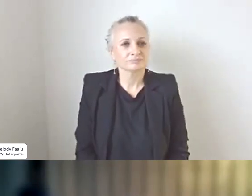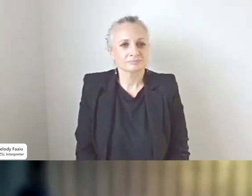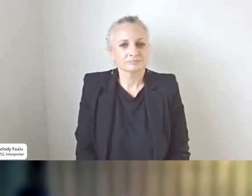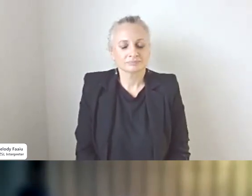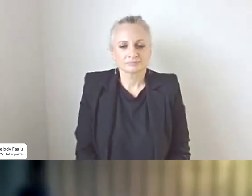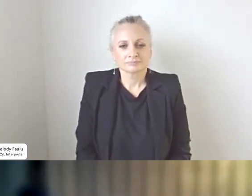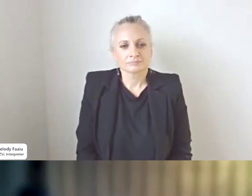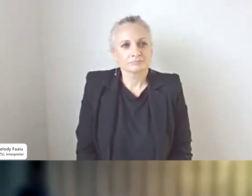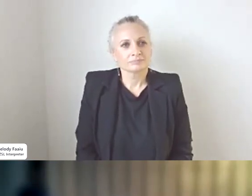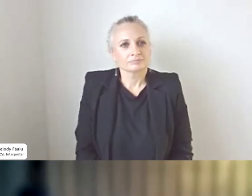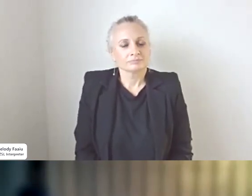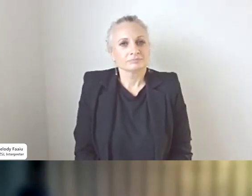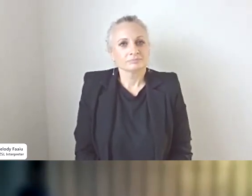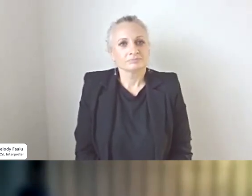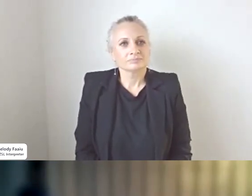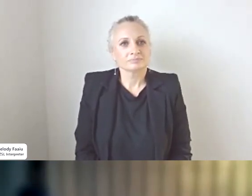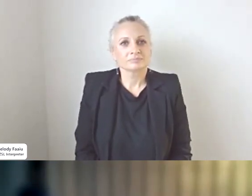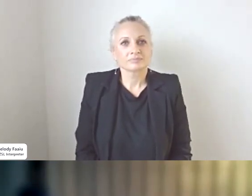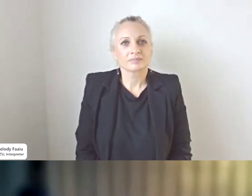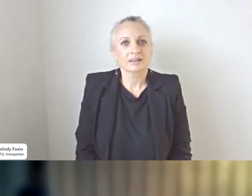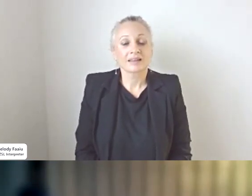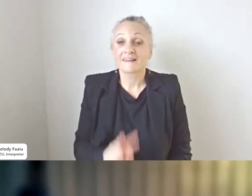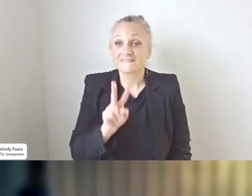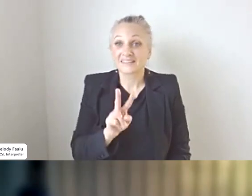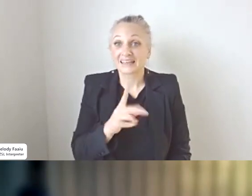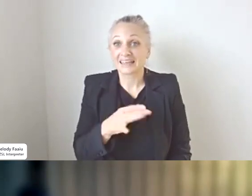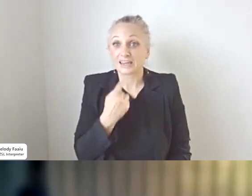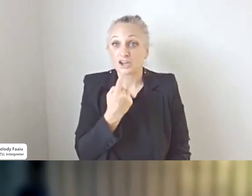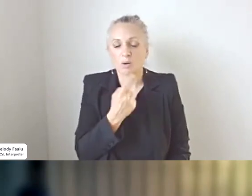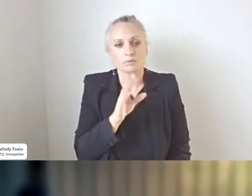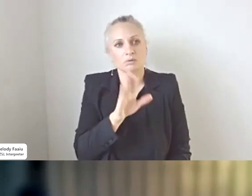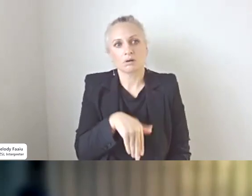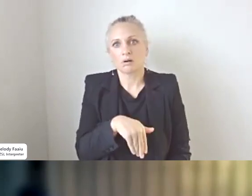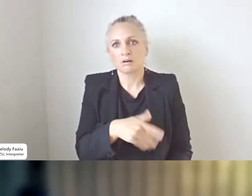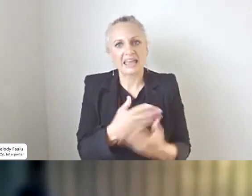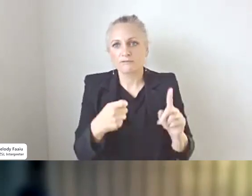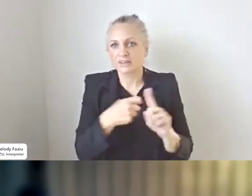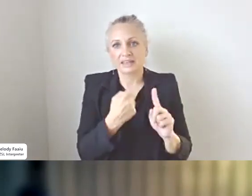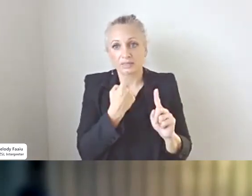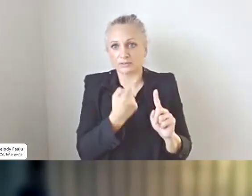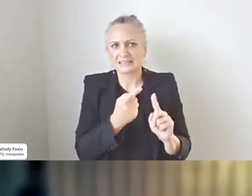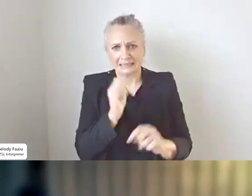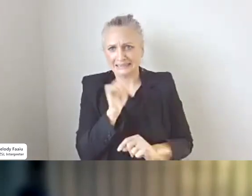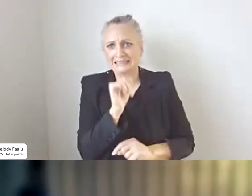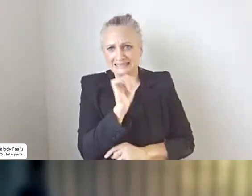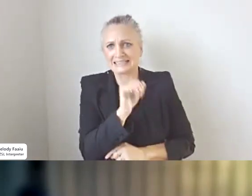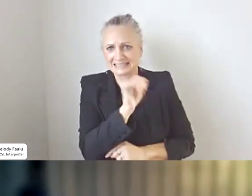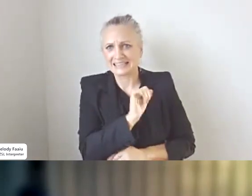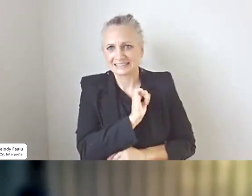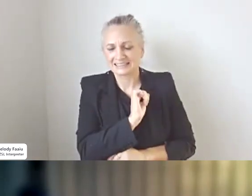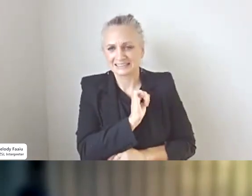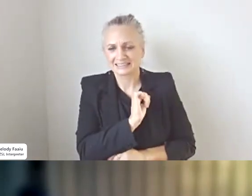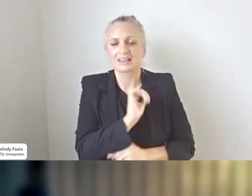And any comments from you, Vic? I totally echo everything Catherine said. At the moment, testing is the obvious